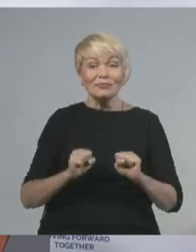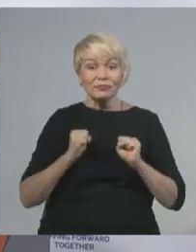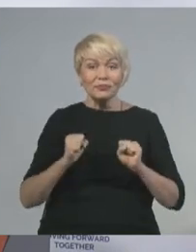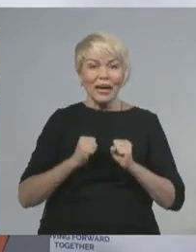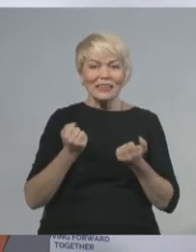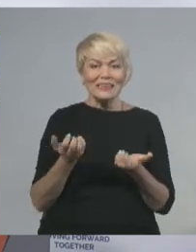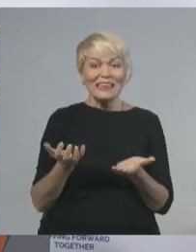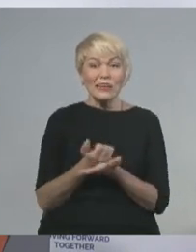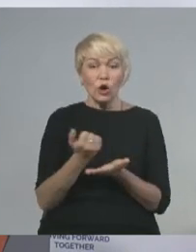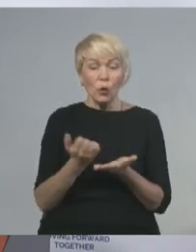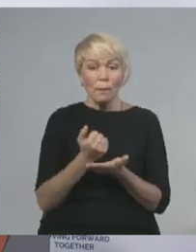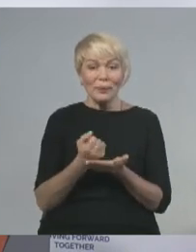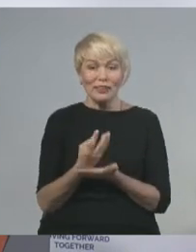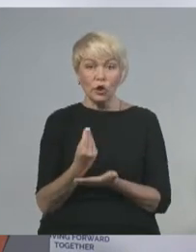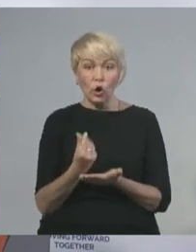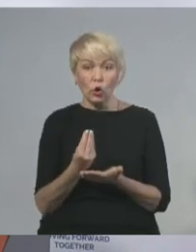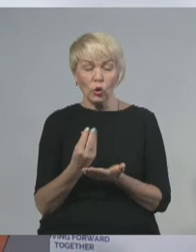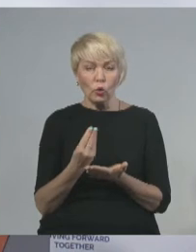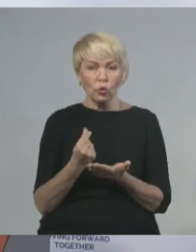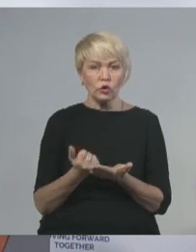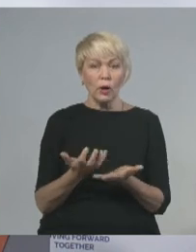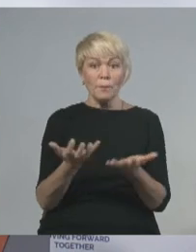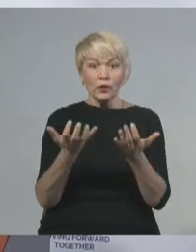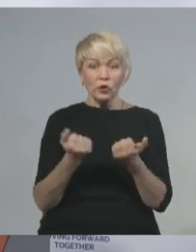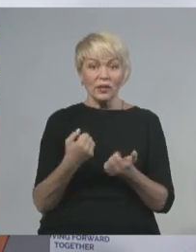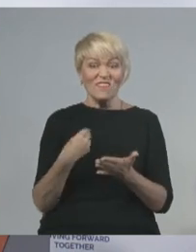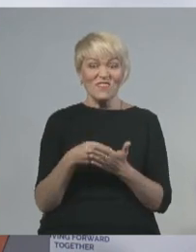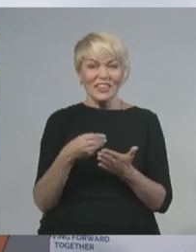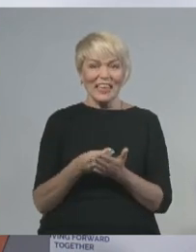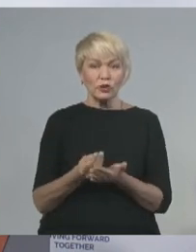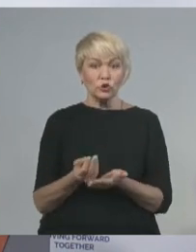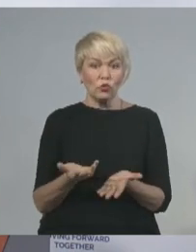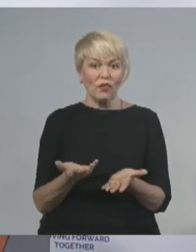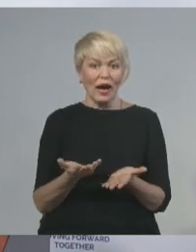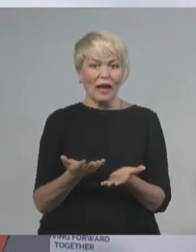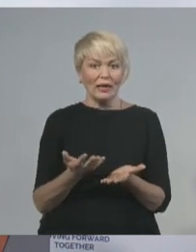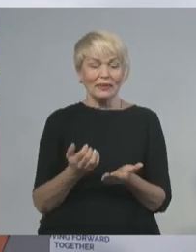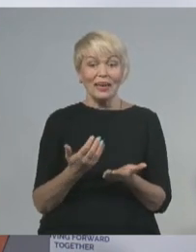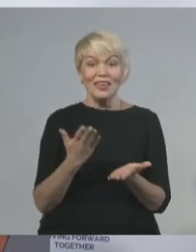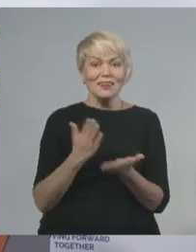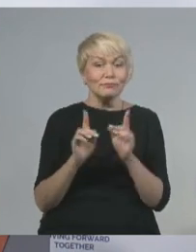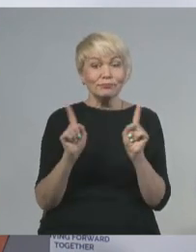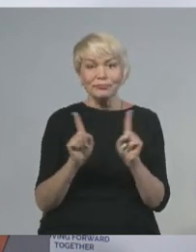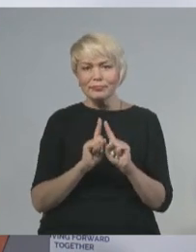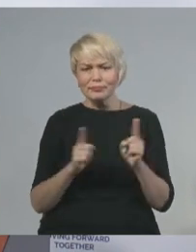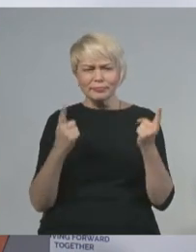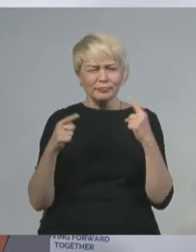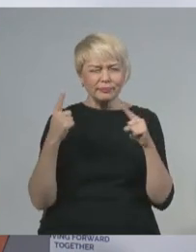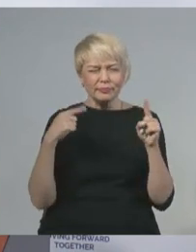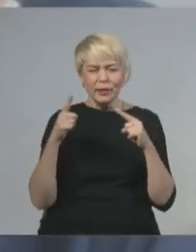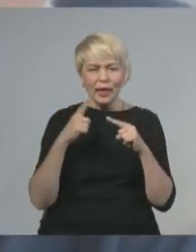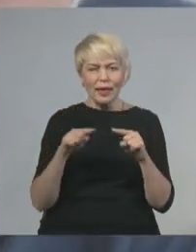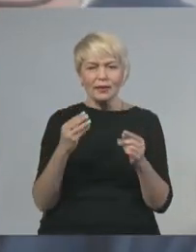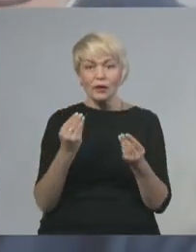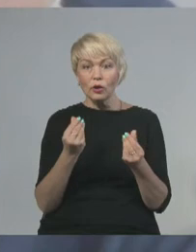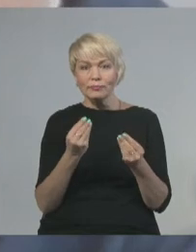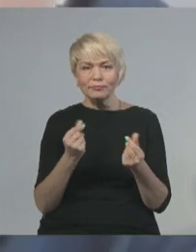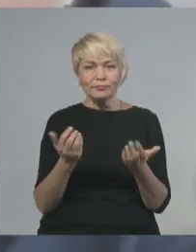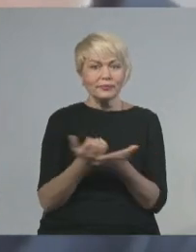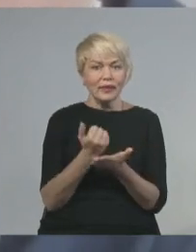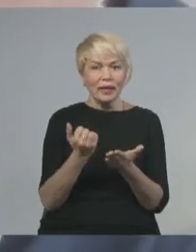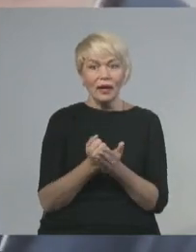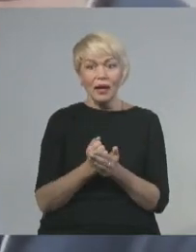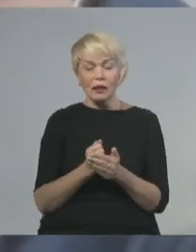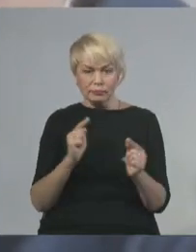financing are there any creative approaches to this uh economic crisis that they're facing adela um yeah